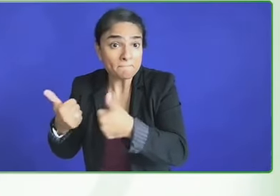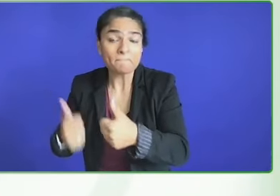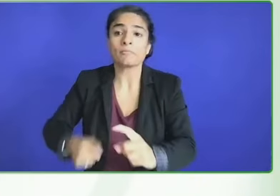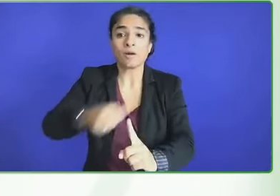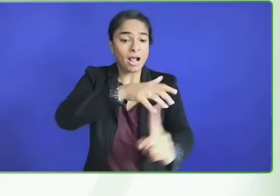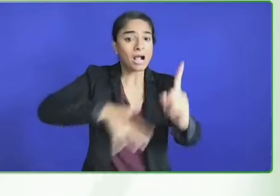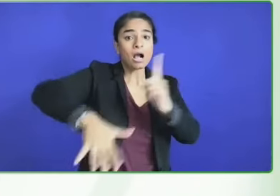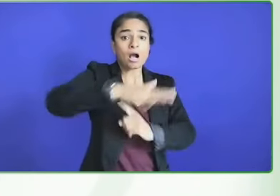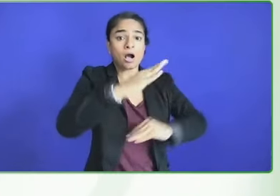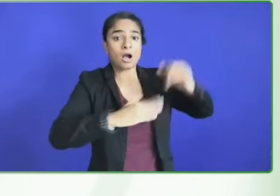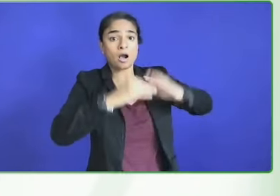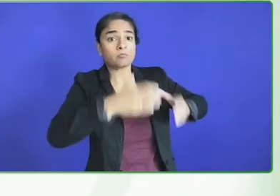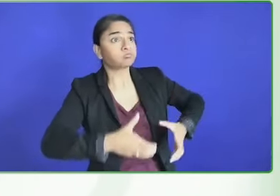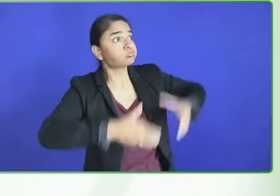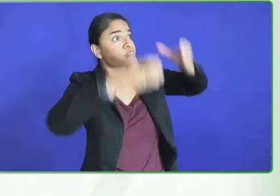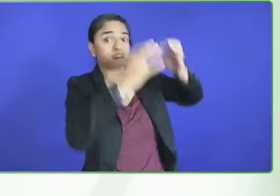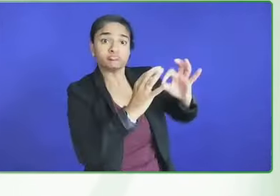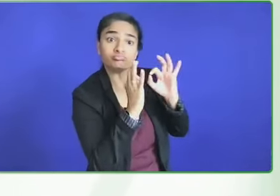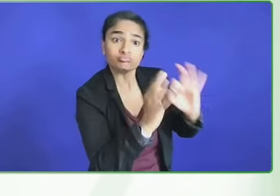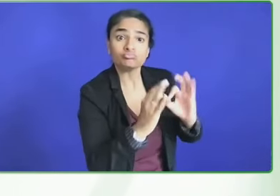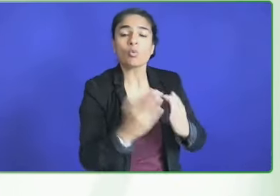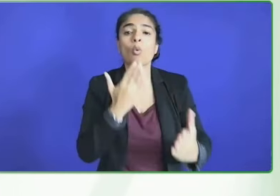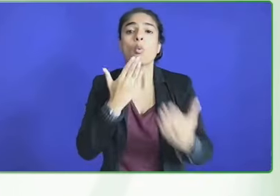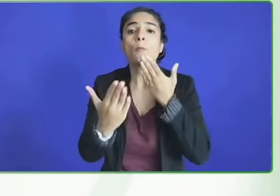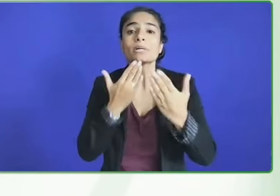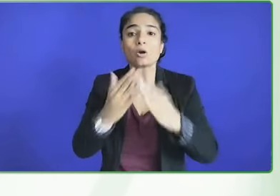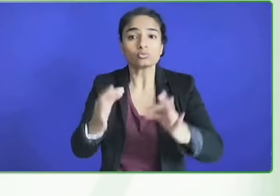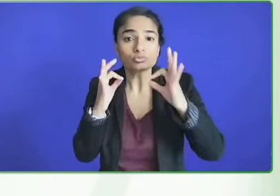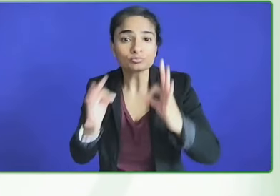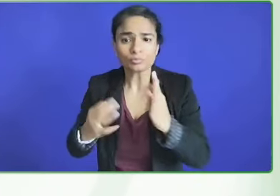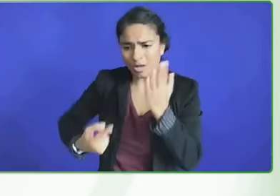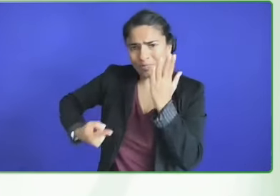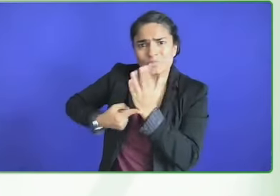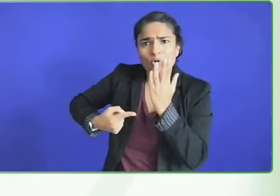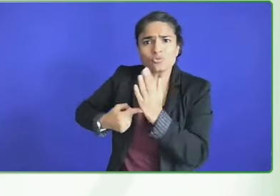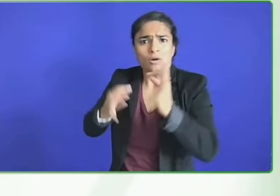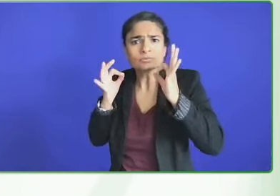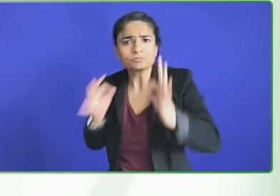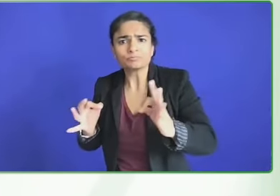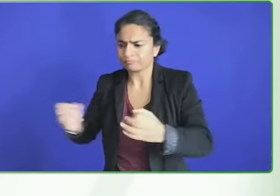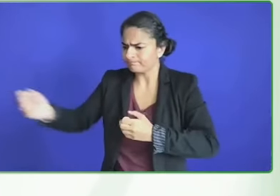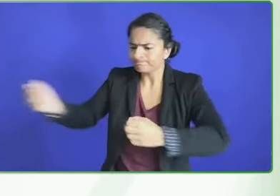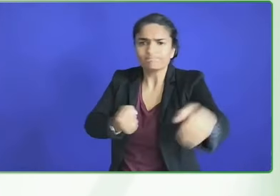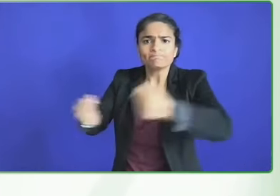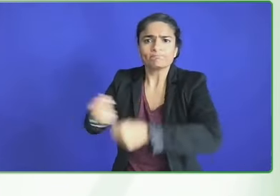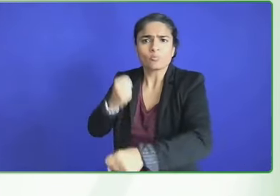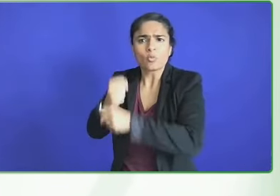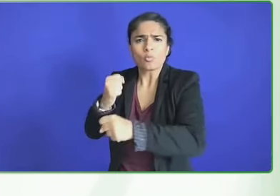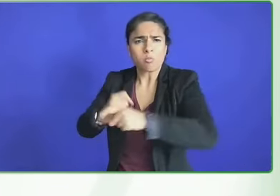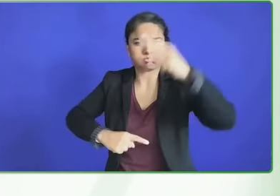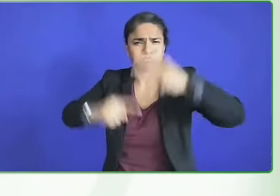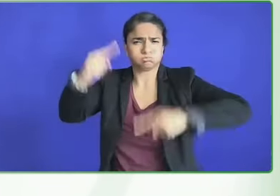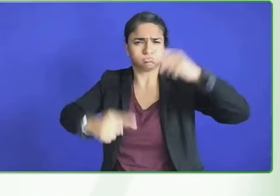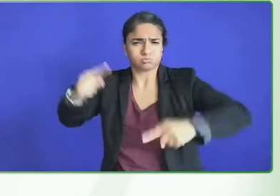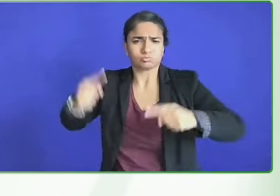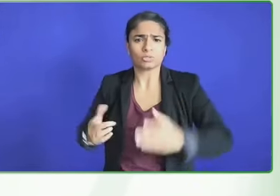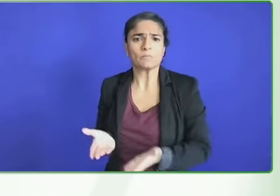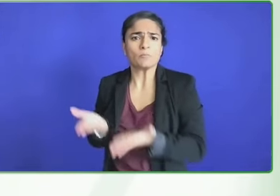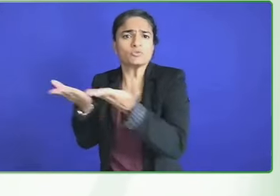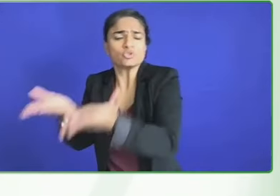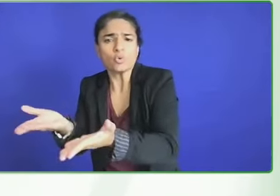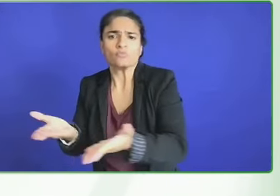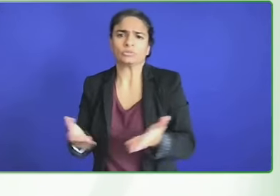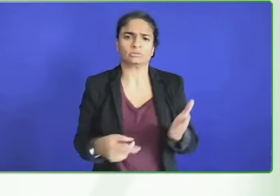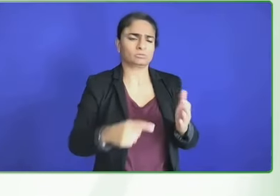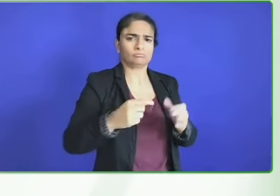industry. It will also require ongoing input from people with disabilities because they will be the first to recognize what is working well and what is